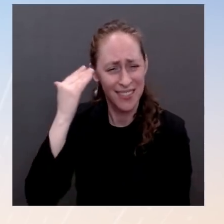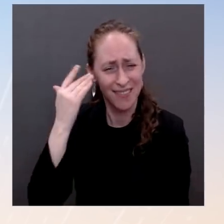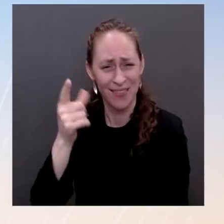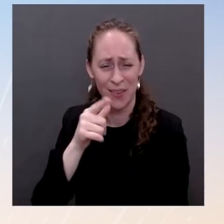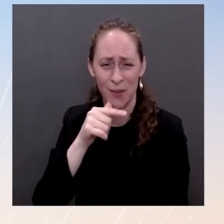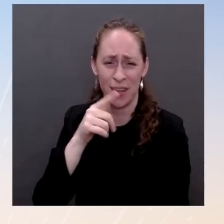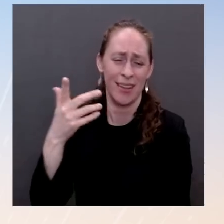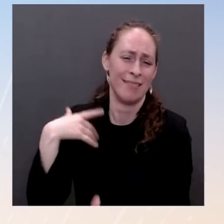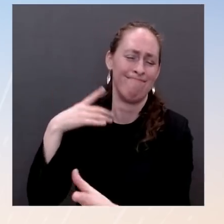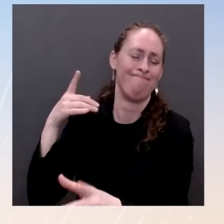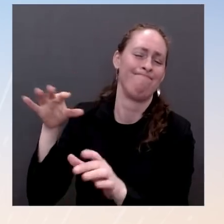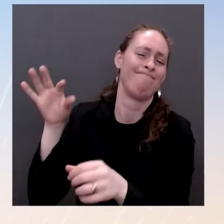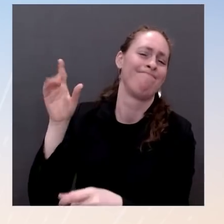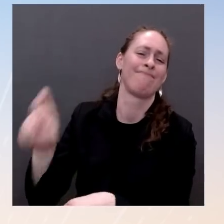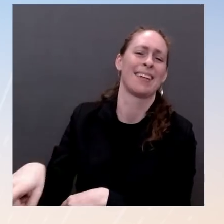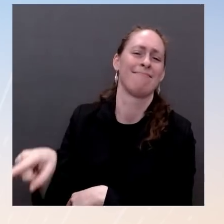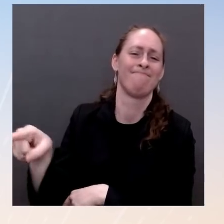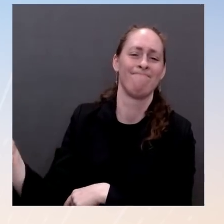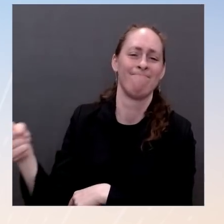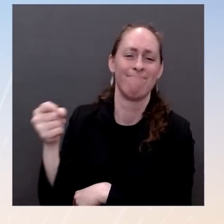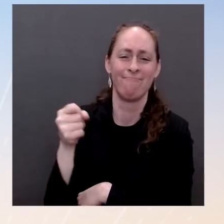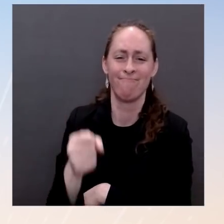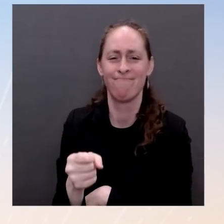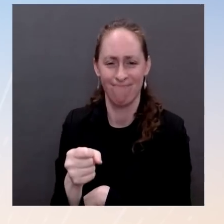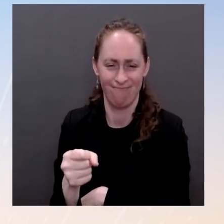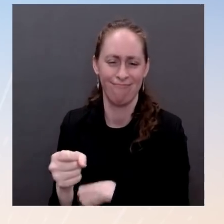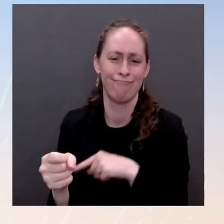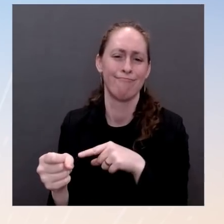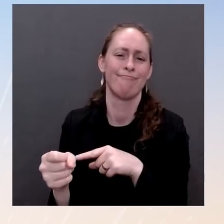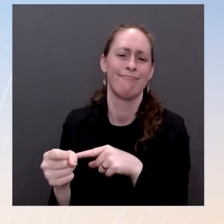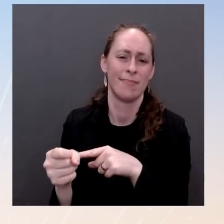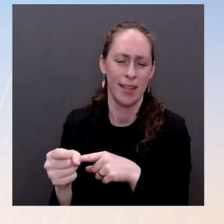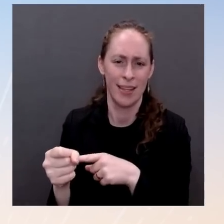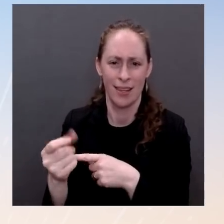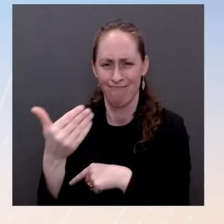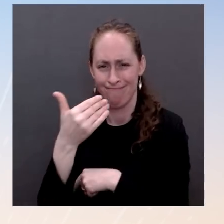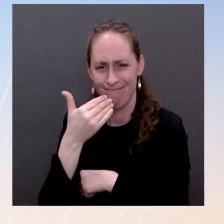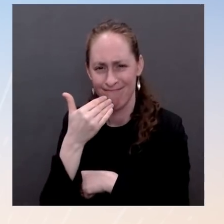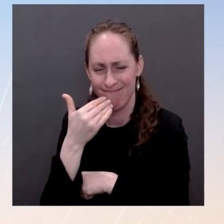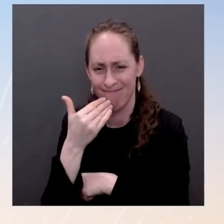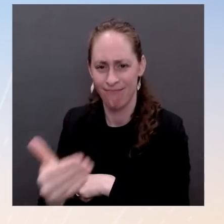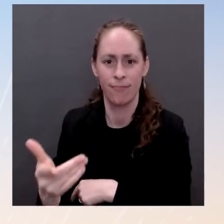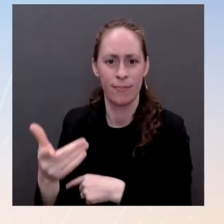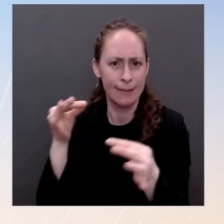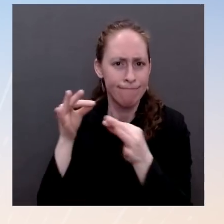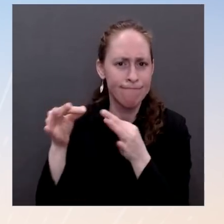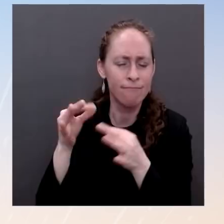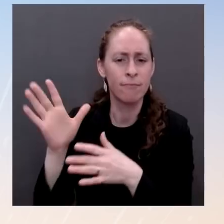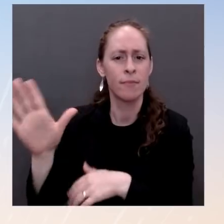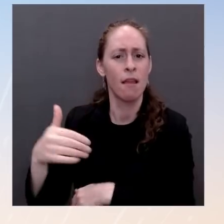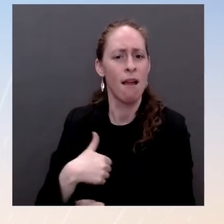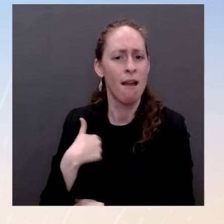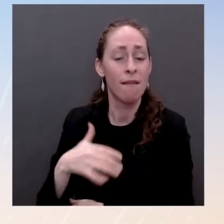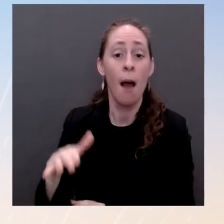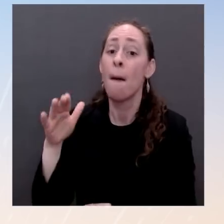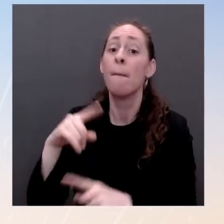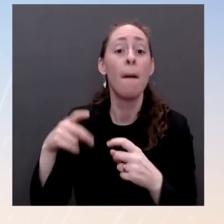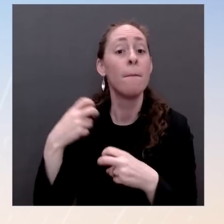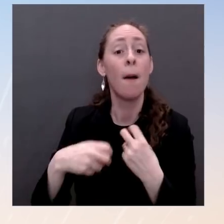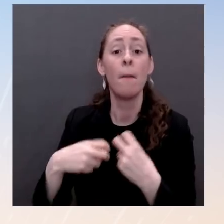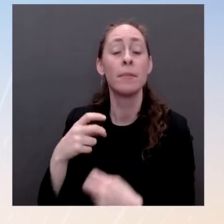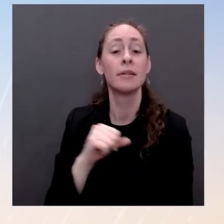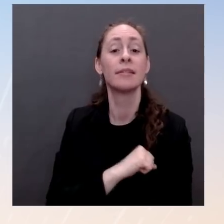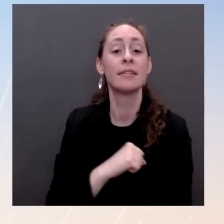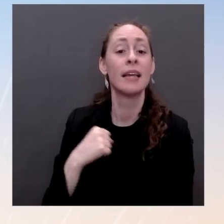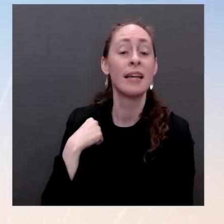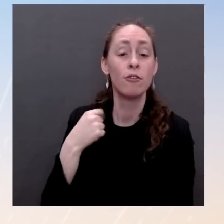Banking Committee as a natural part of the process. Senator Toomey has continued to promote false allegations that have already been shot down by ethics experts, the